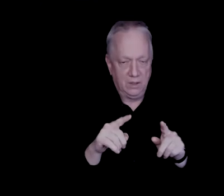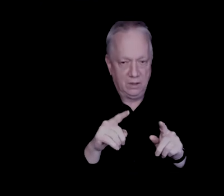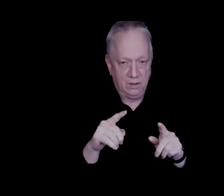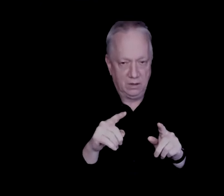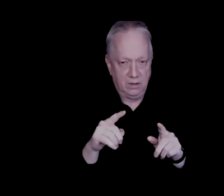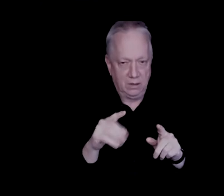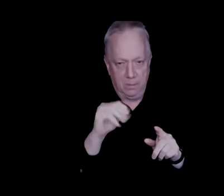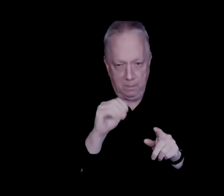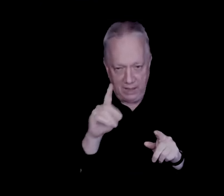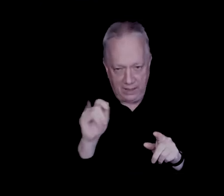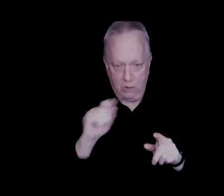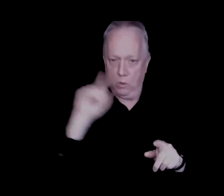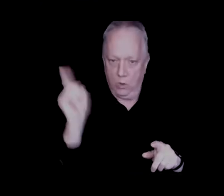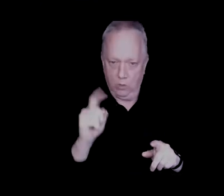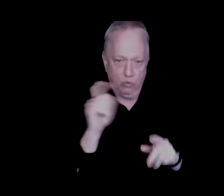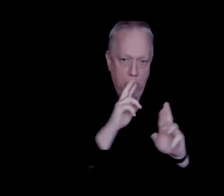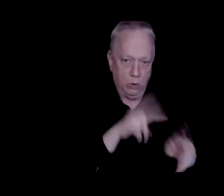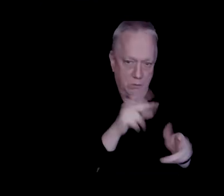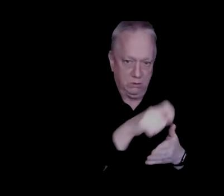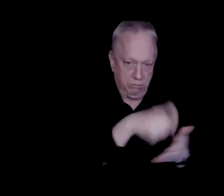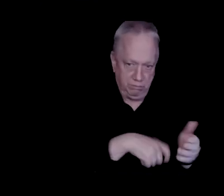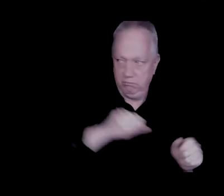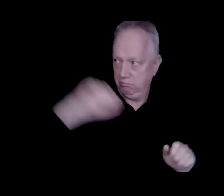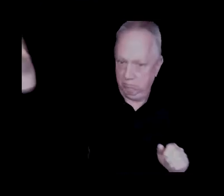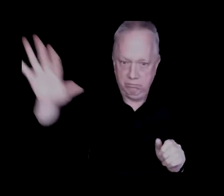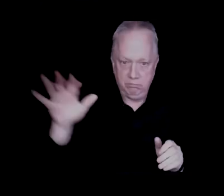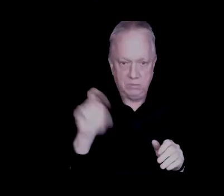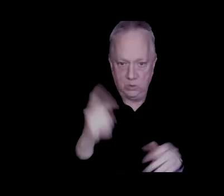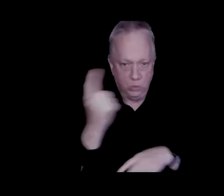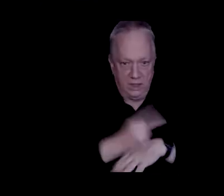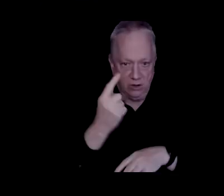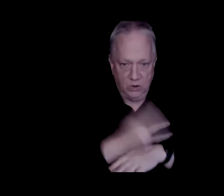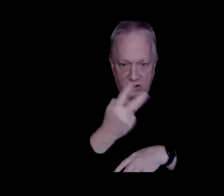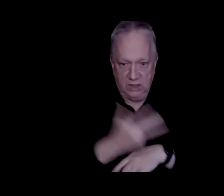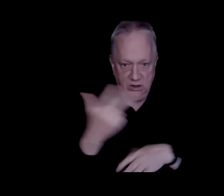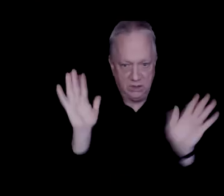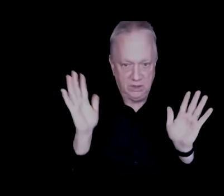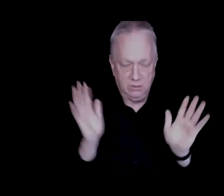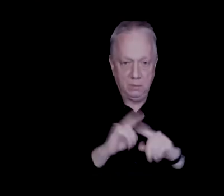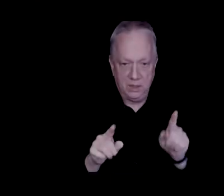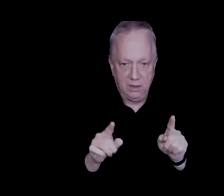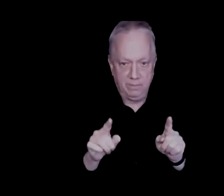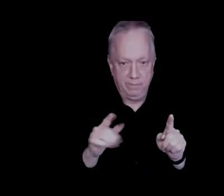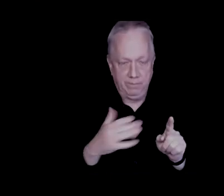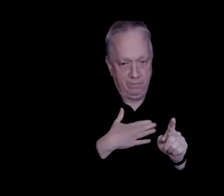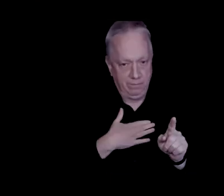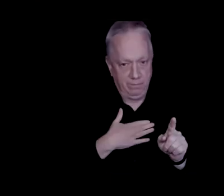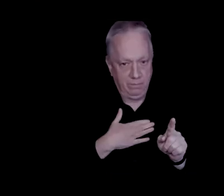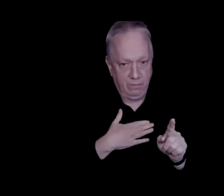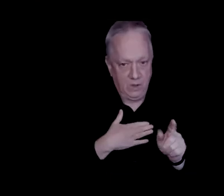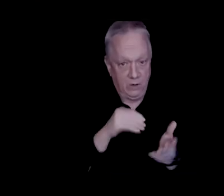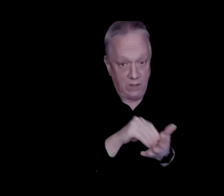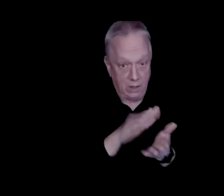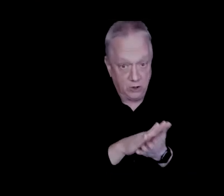media order you a report, you have to do it, and you have 1 day, 2 days, 3 days to do it. But for the documentary